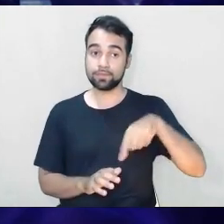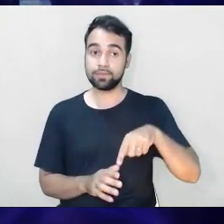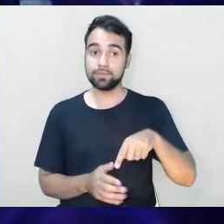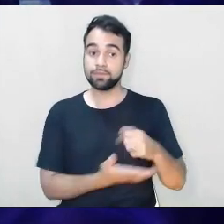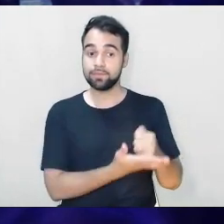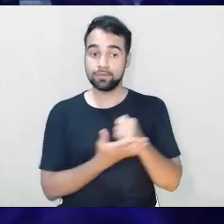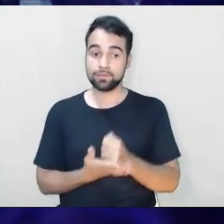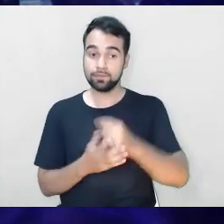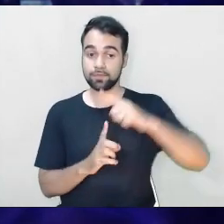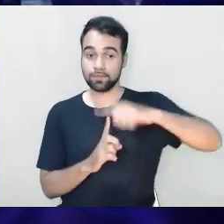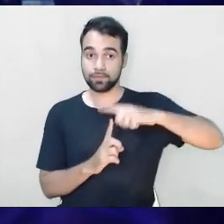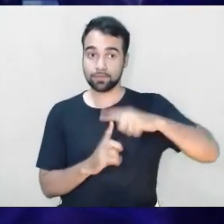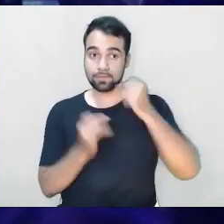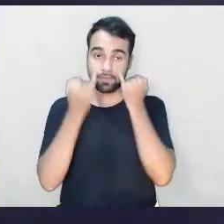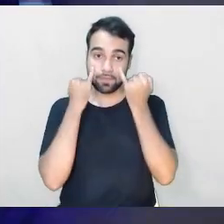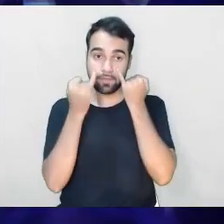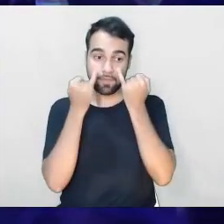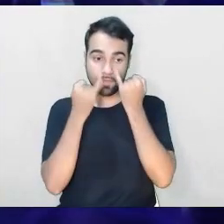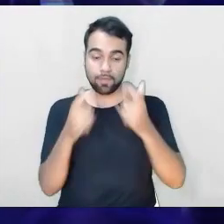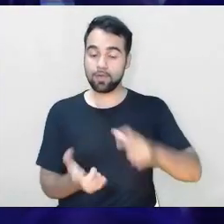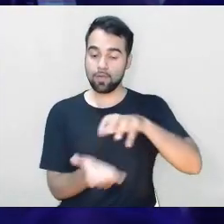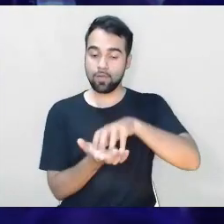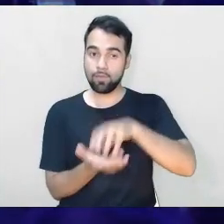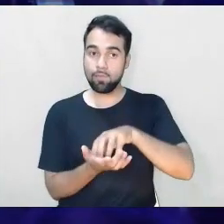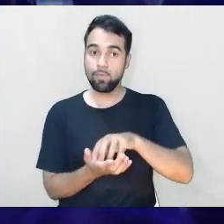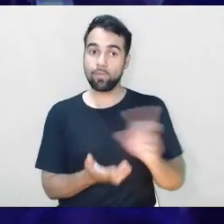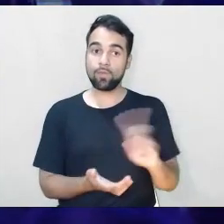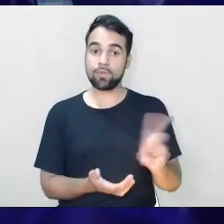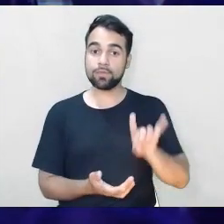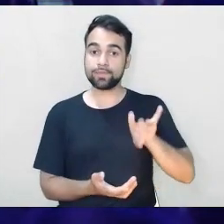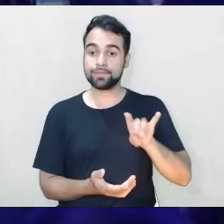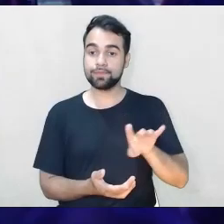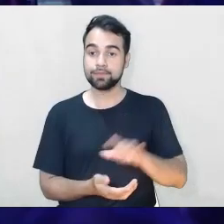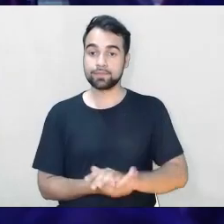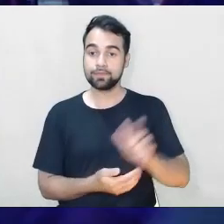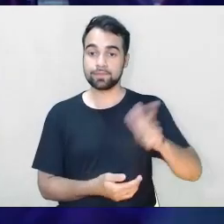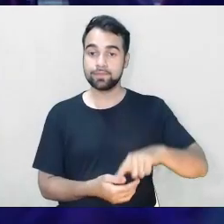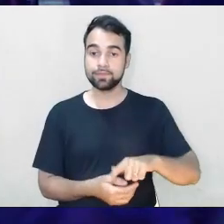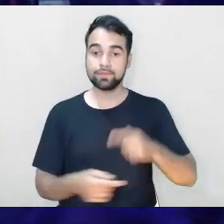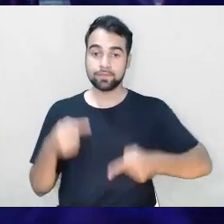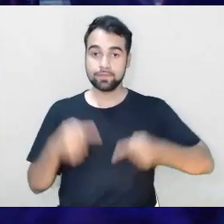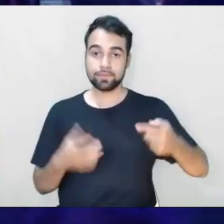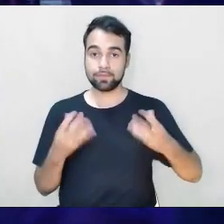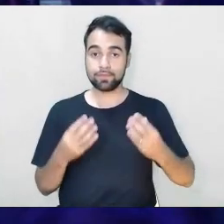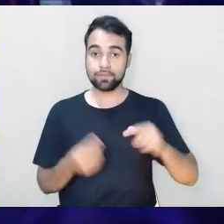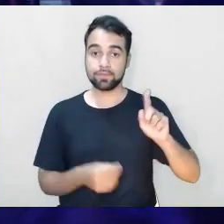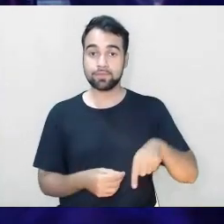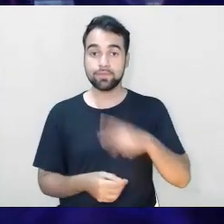as a BOC, propose, we keep the information in a centralized state. It's not